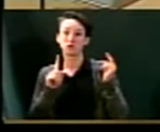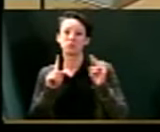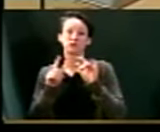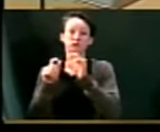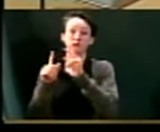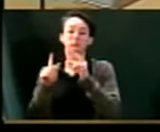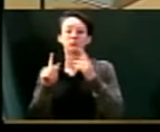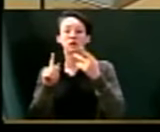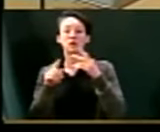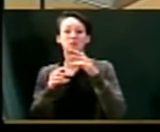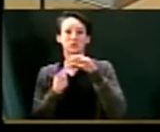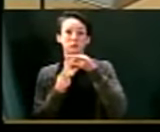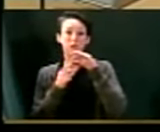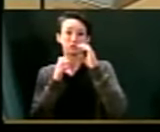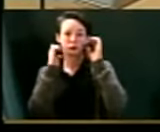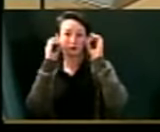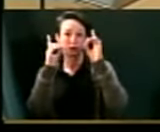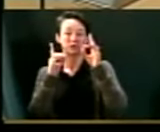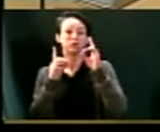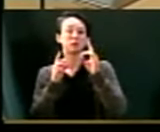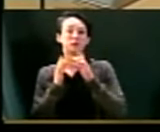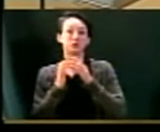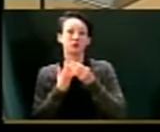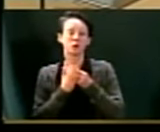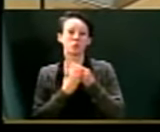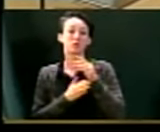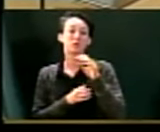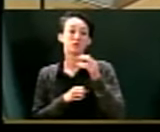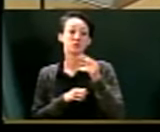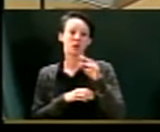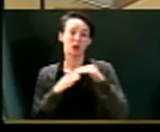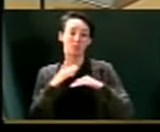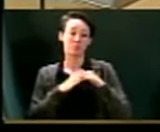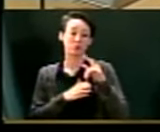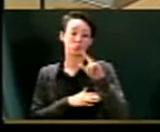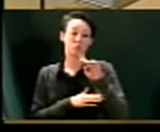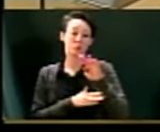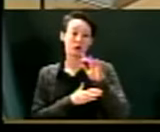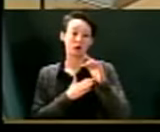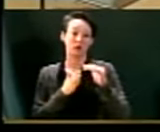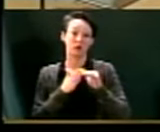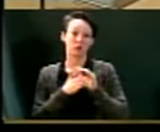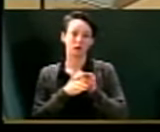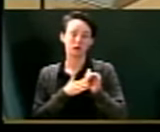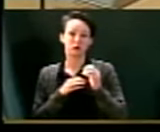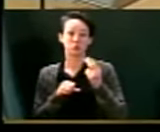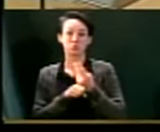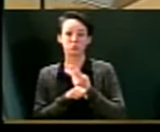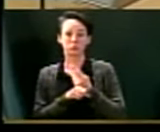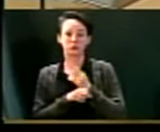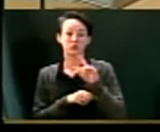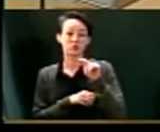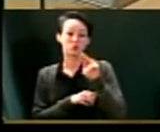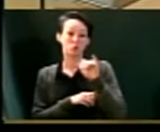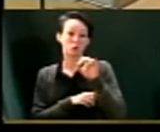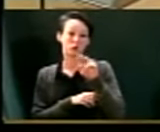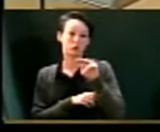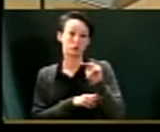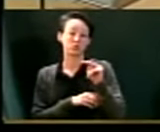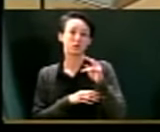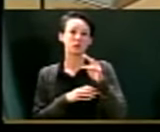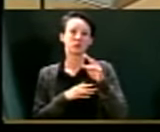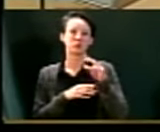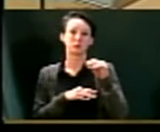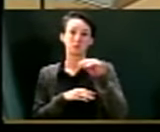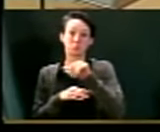endorsement up to $24,000 using tuition reimbursement funding and requiring a 3-year employment commitment to